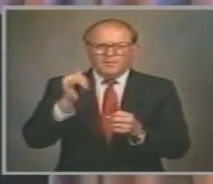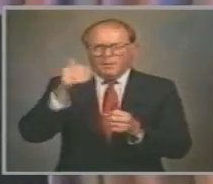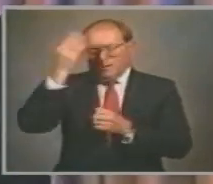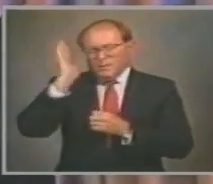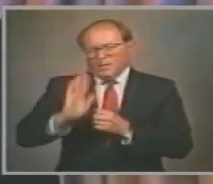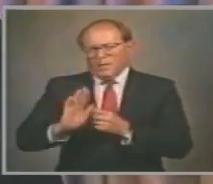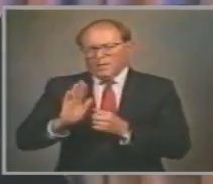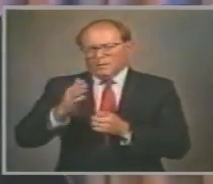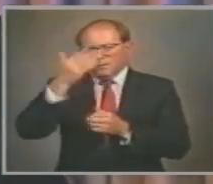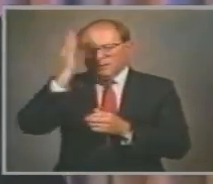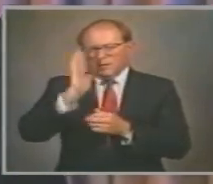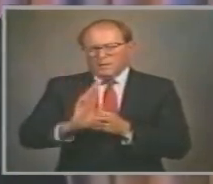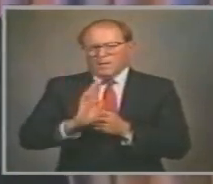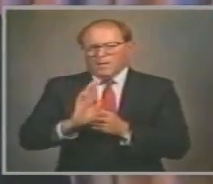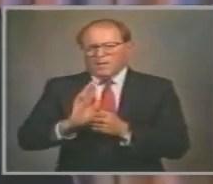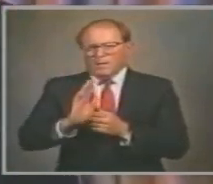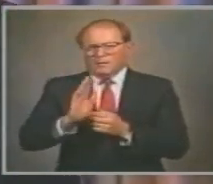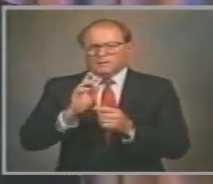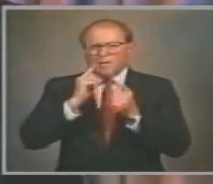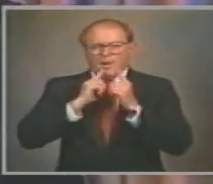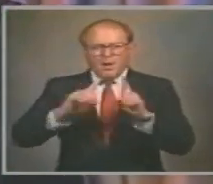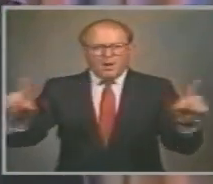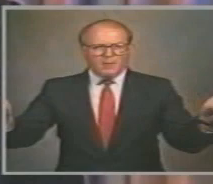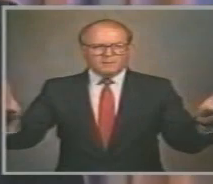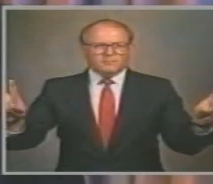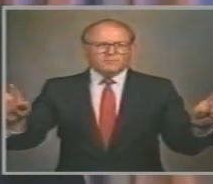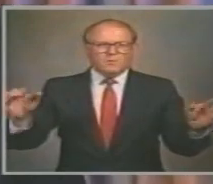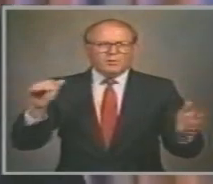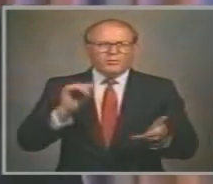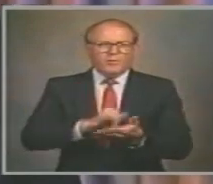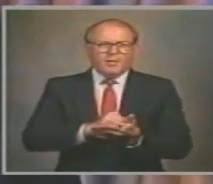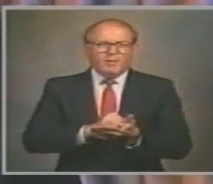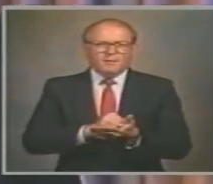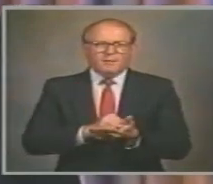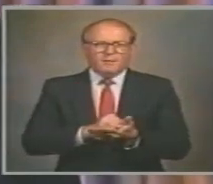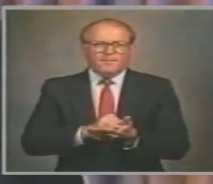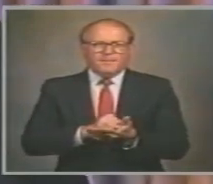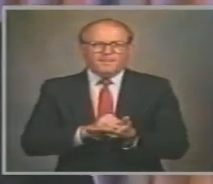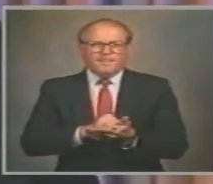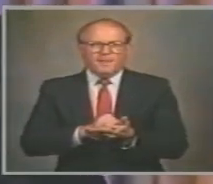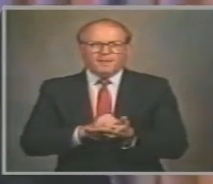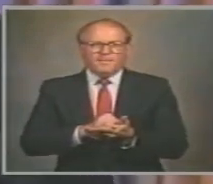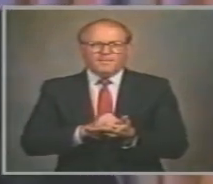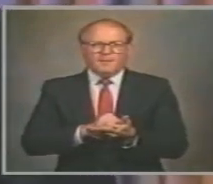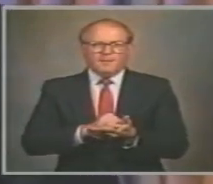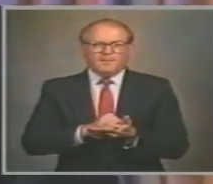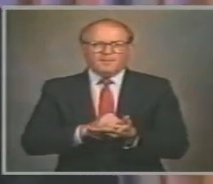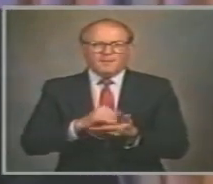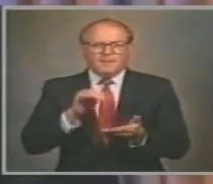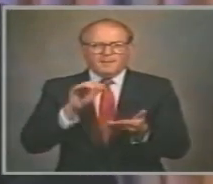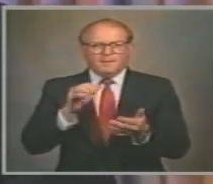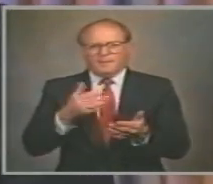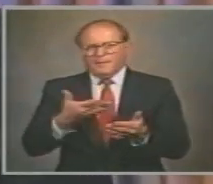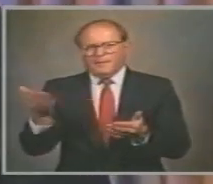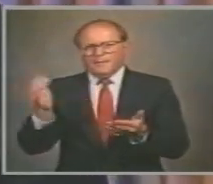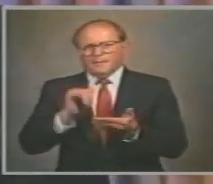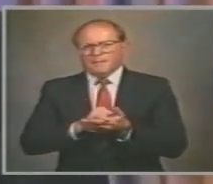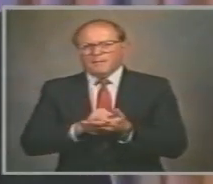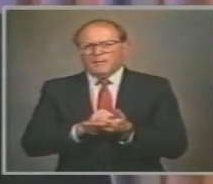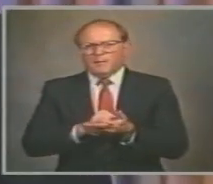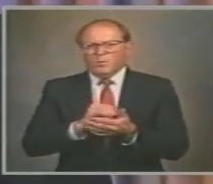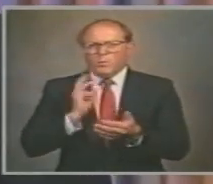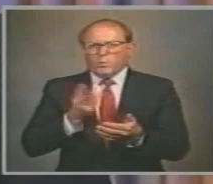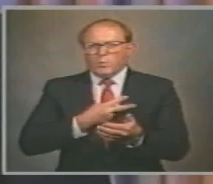God's pronouncement, so that it's been that the things that are seen were made